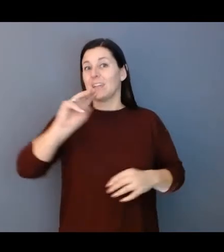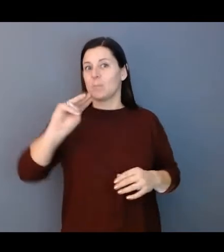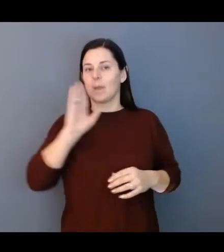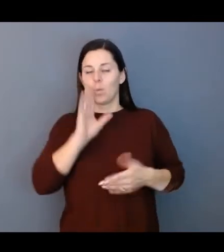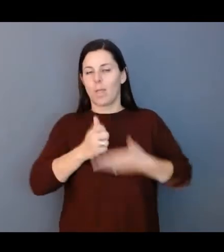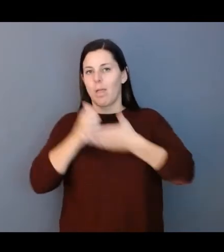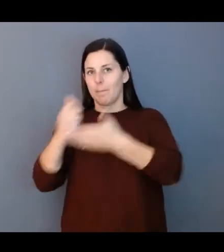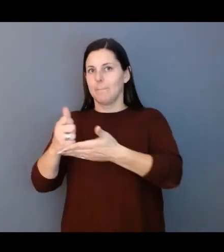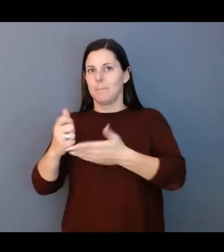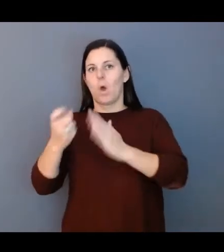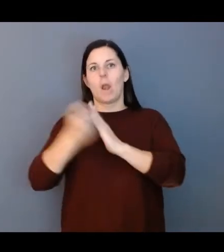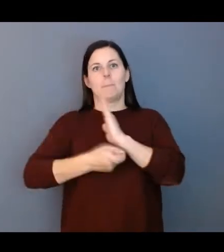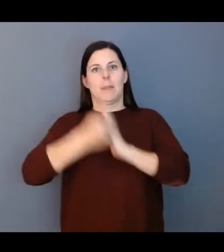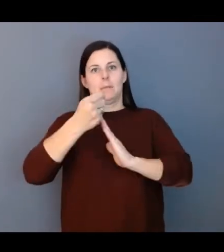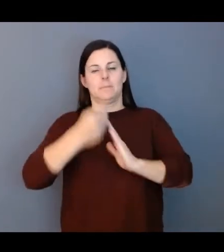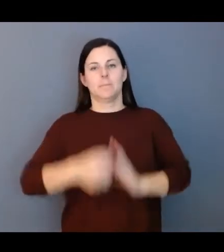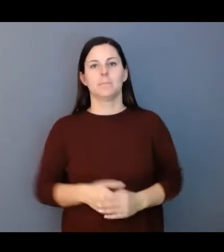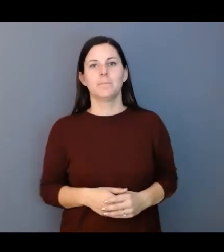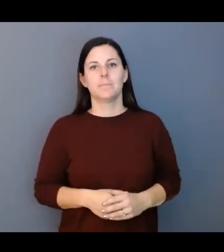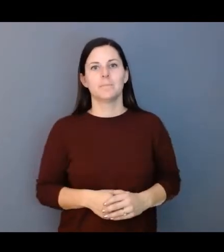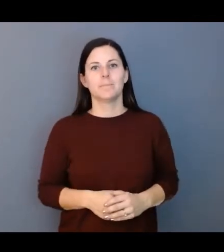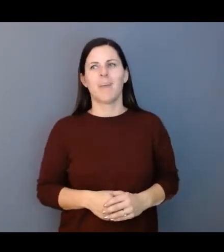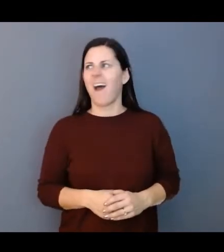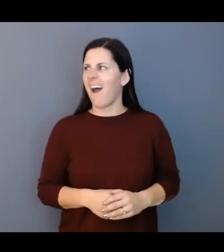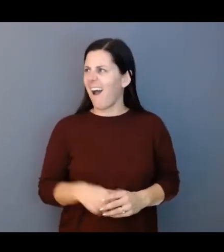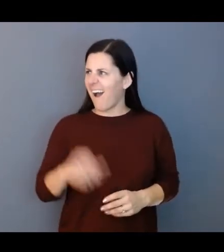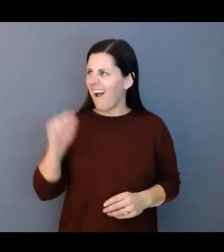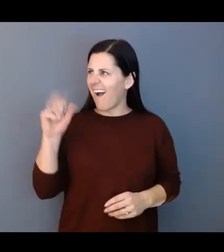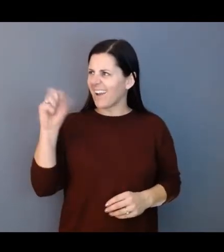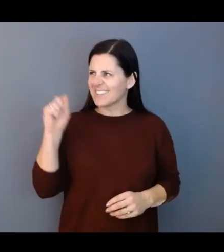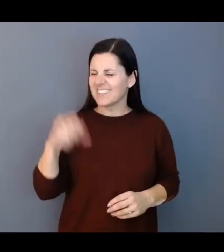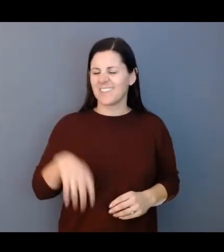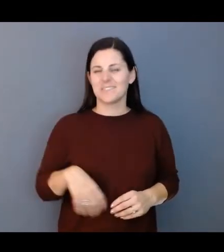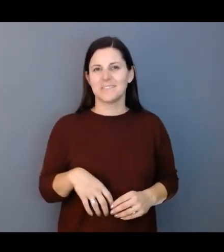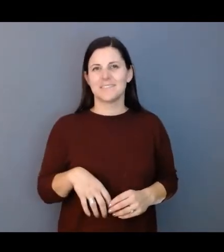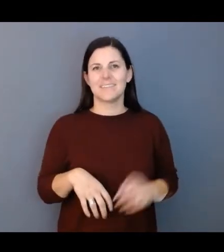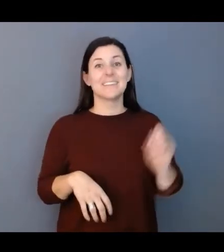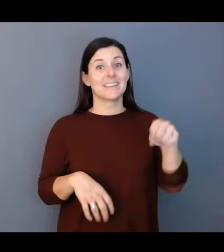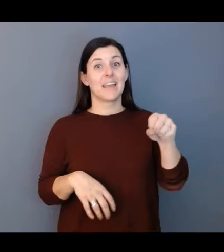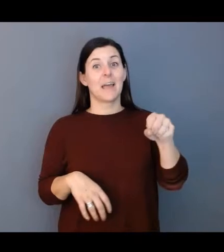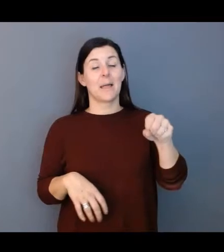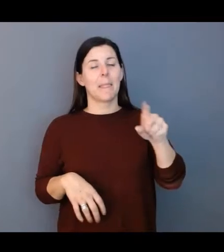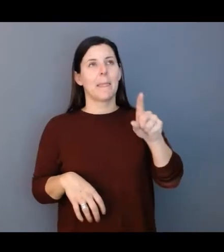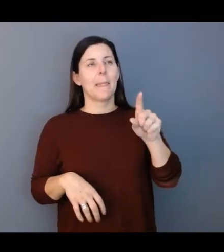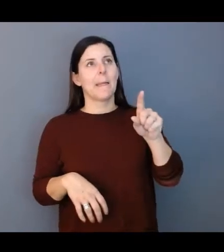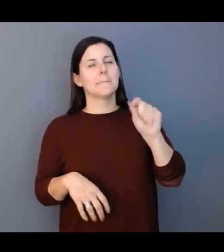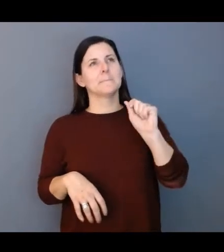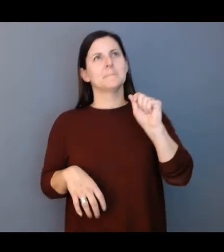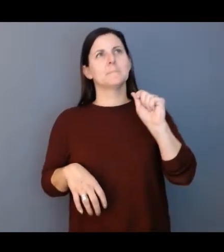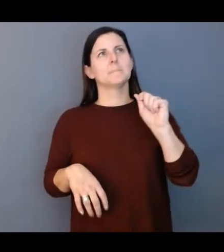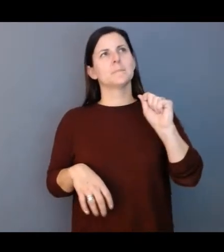helps customize and automate. Okay, that's awesome. Yeah,